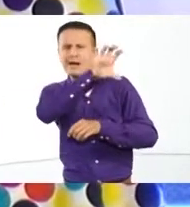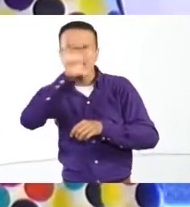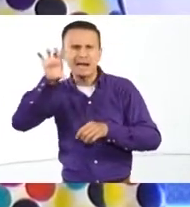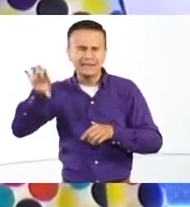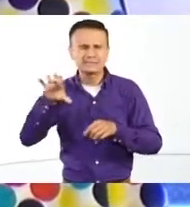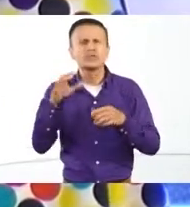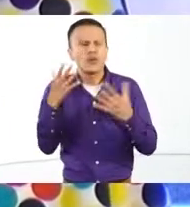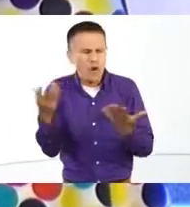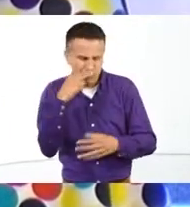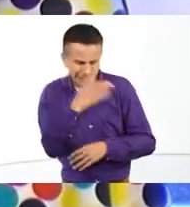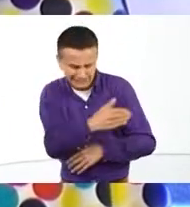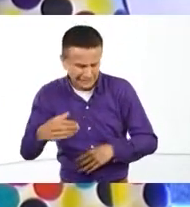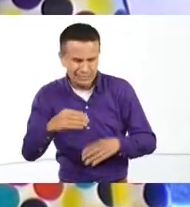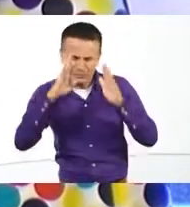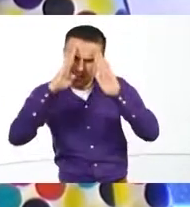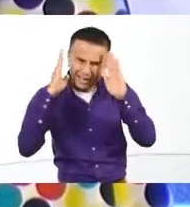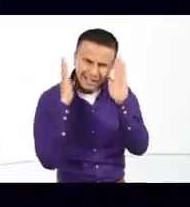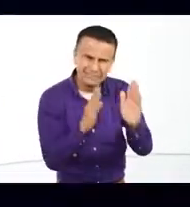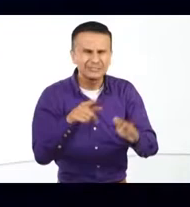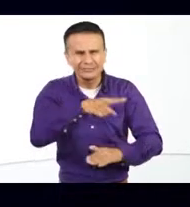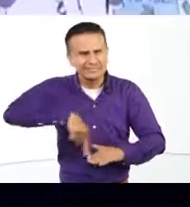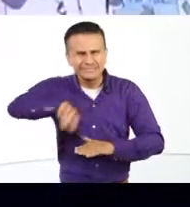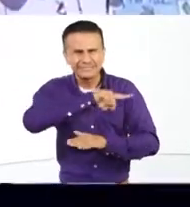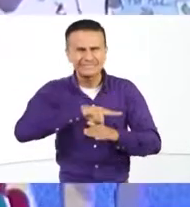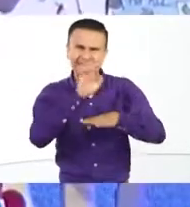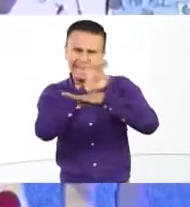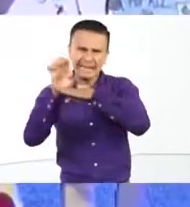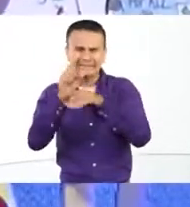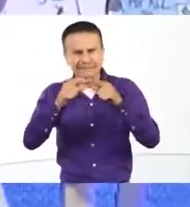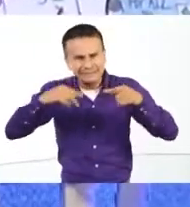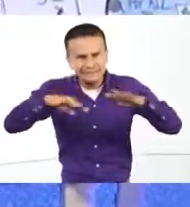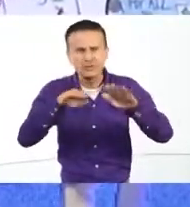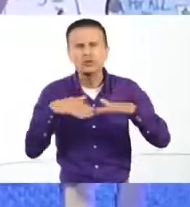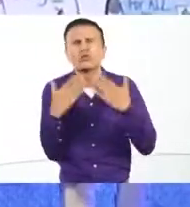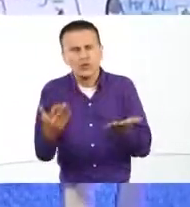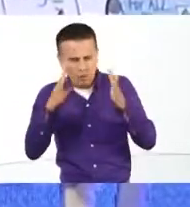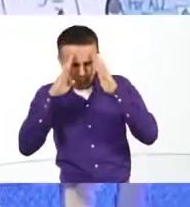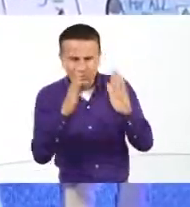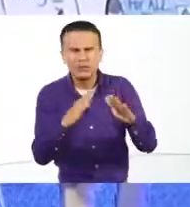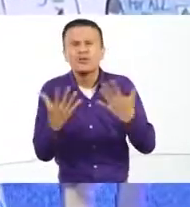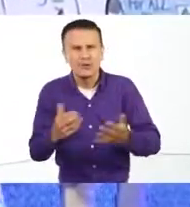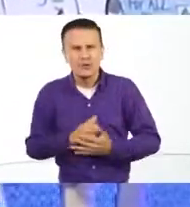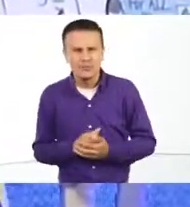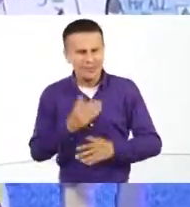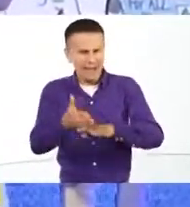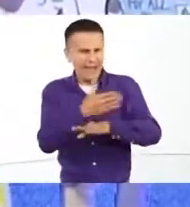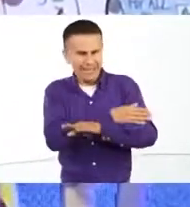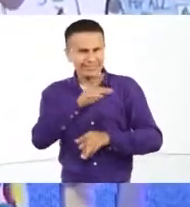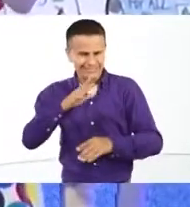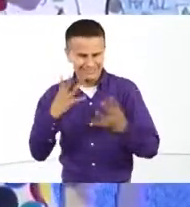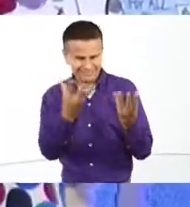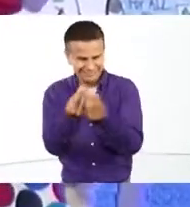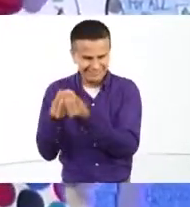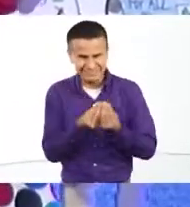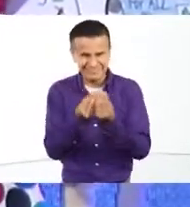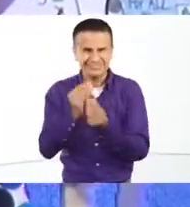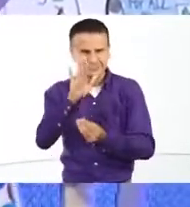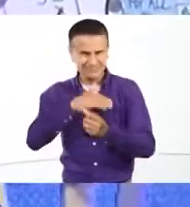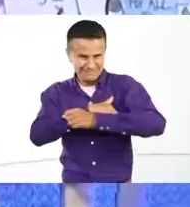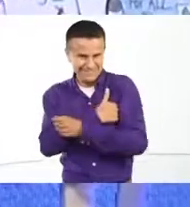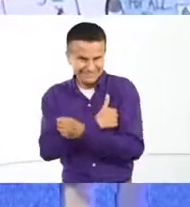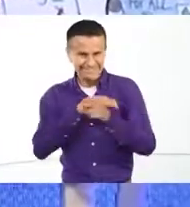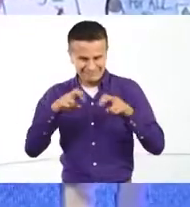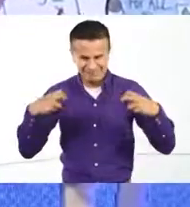those children with the intersectional aspects. This idea of inclusion as a process, as we heard in the